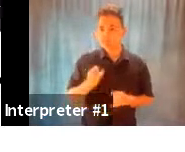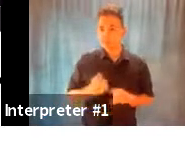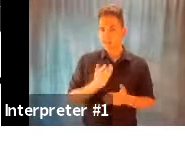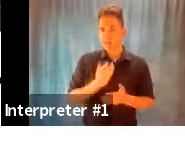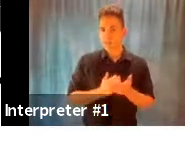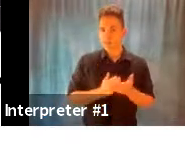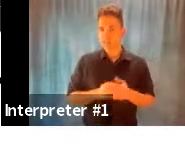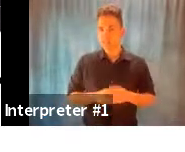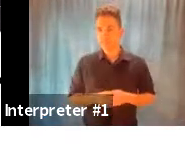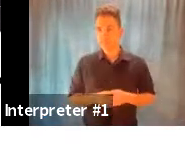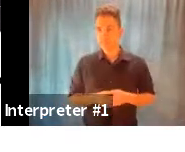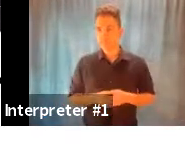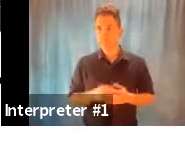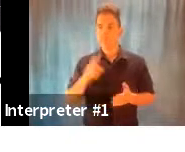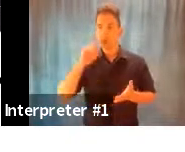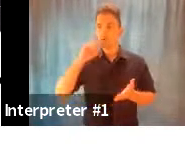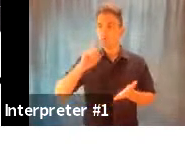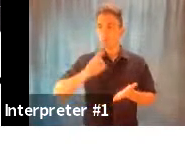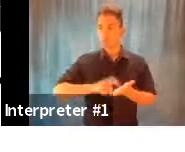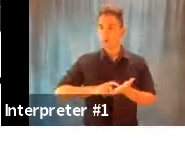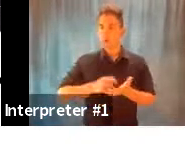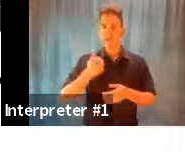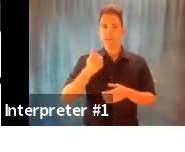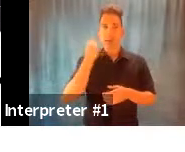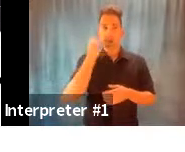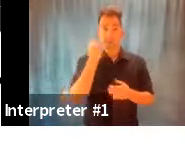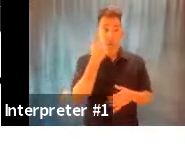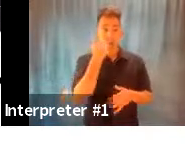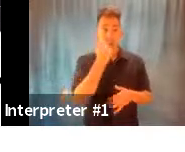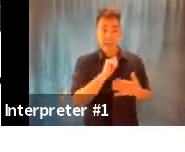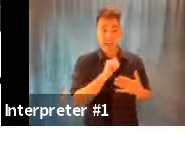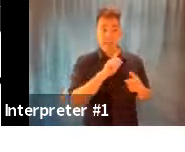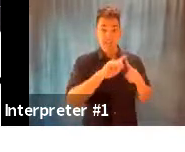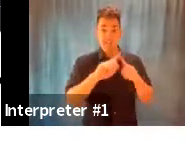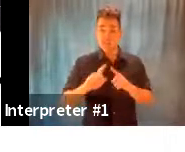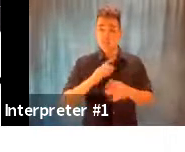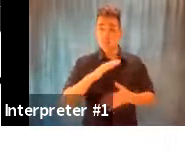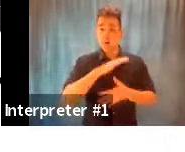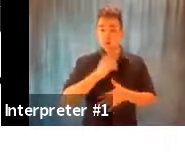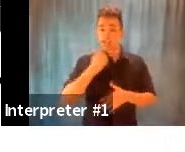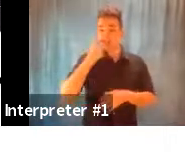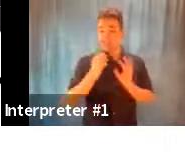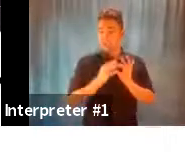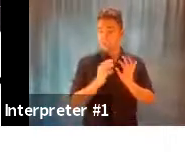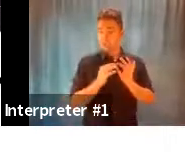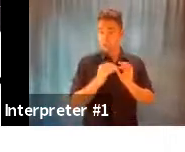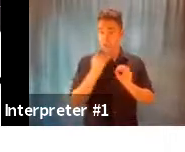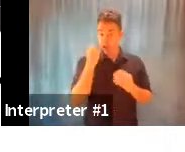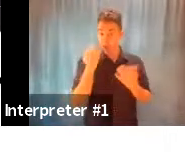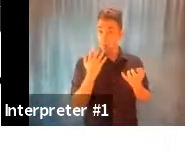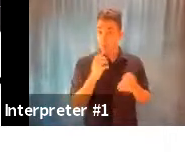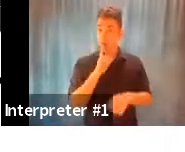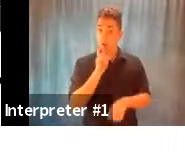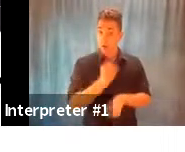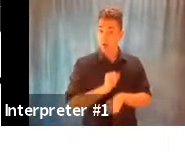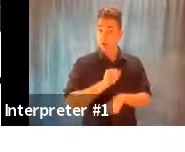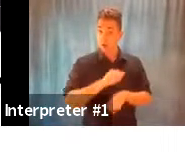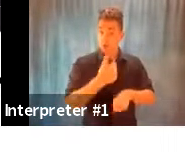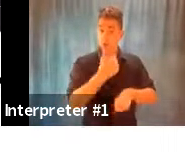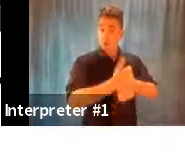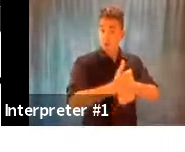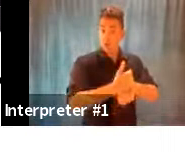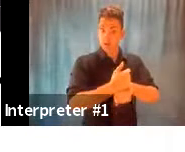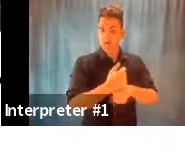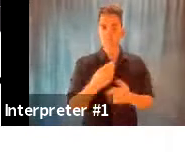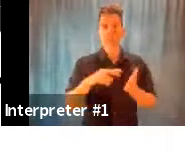recognize that in order for any of these priorities to be successfully implemented, that there must also be funds that are